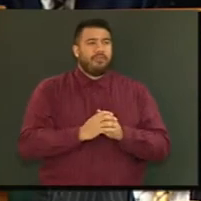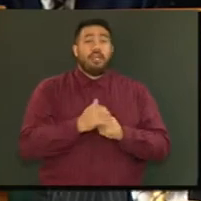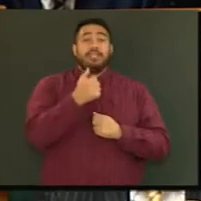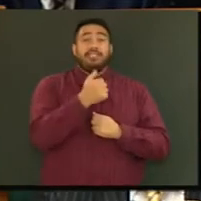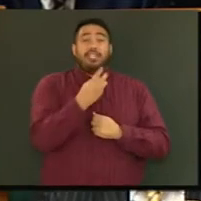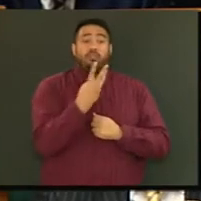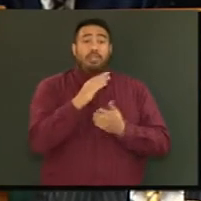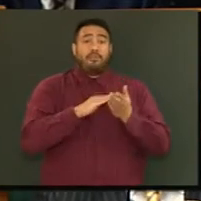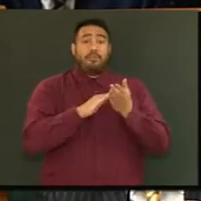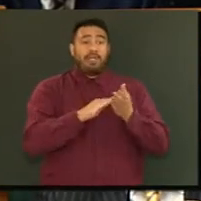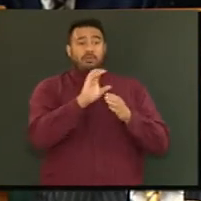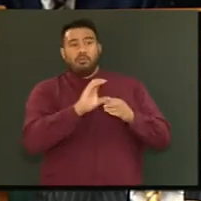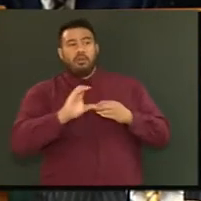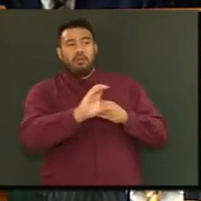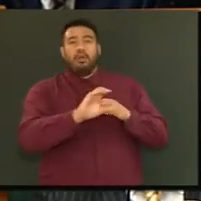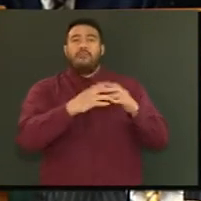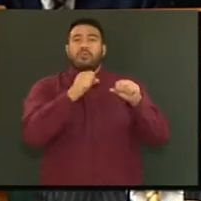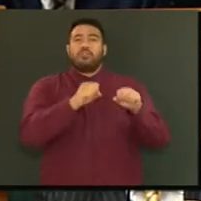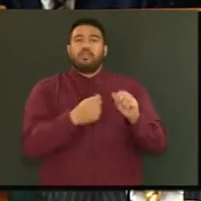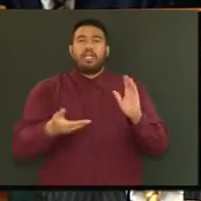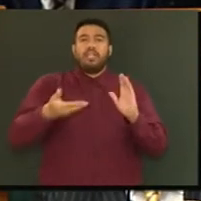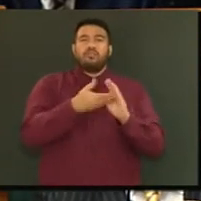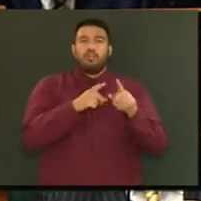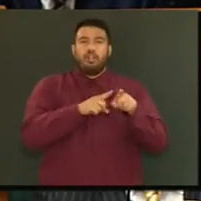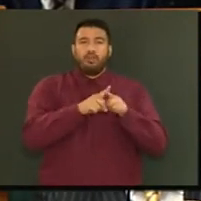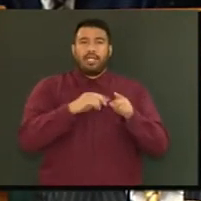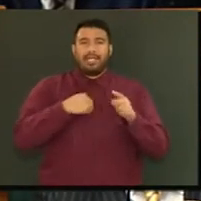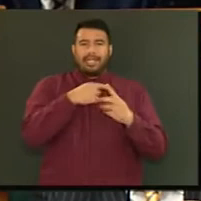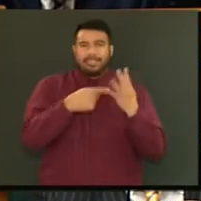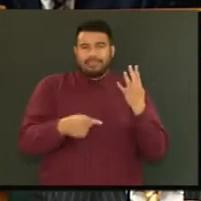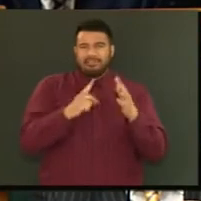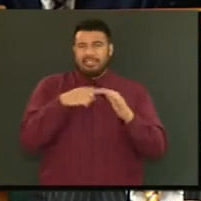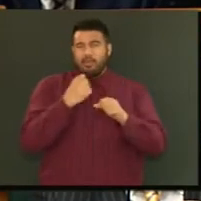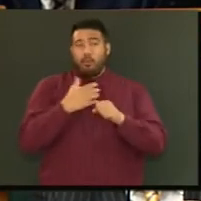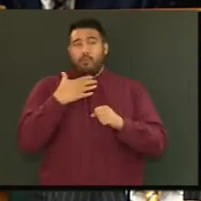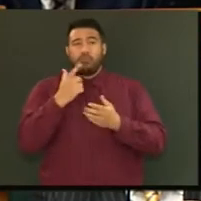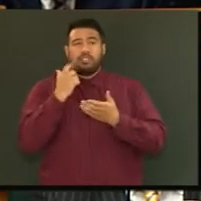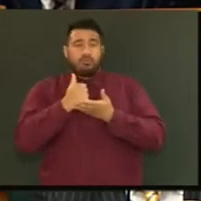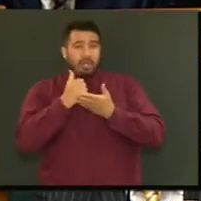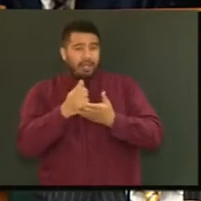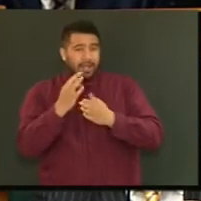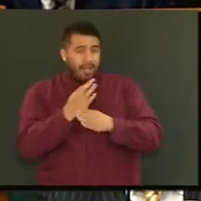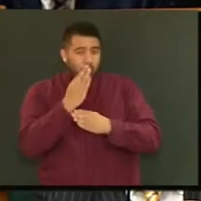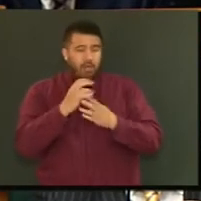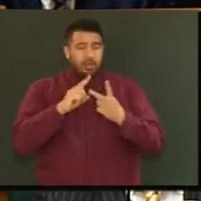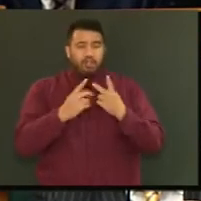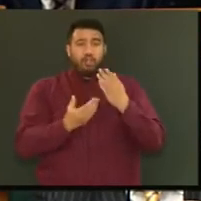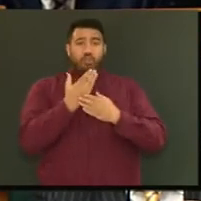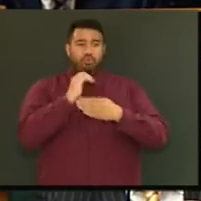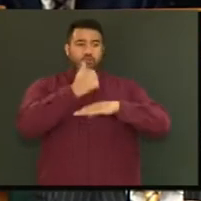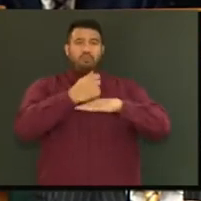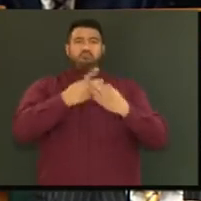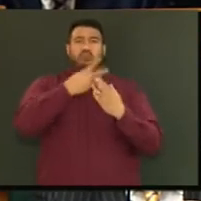$63 million will be provided to support students with additional learning needs, including more teacher aid hours and a new program for parents